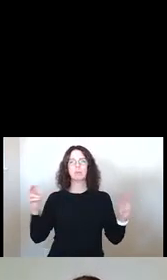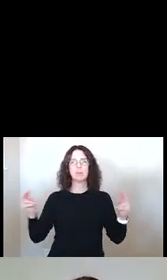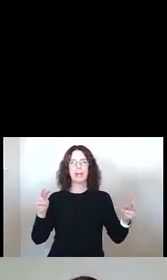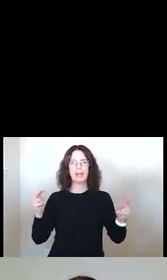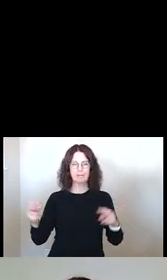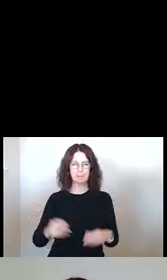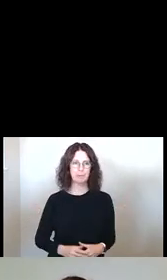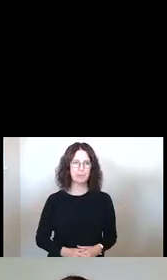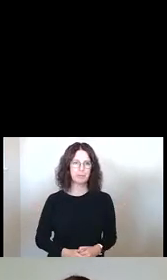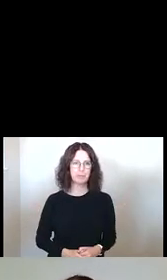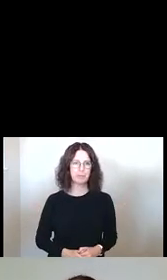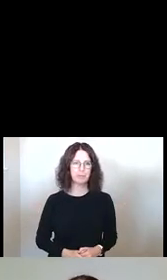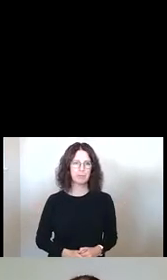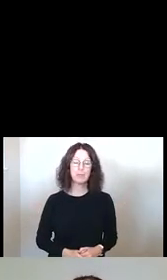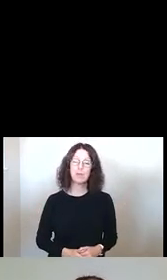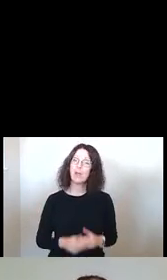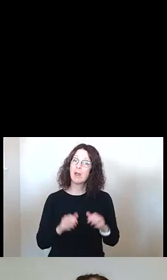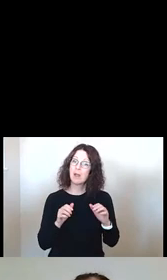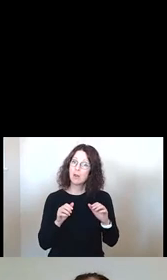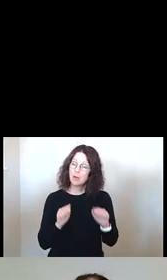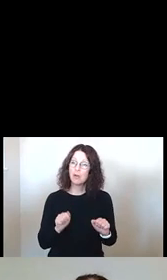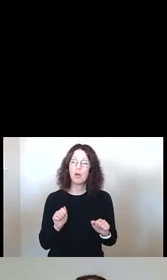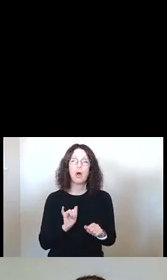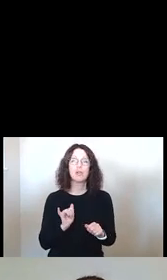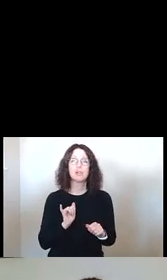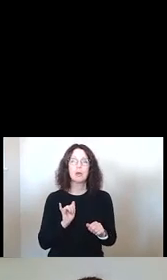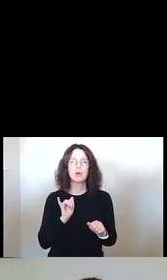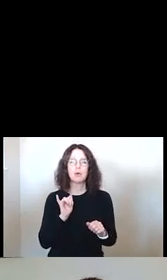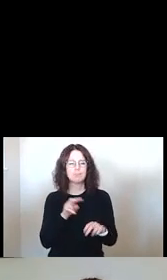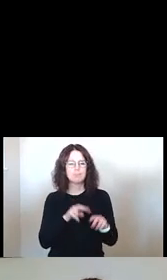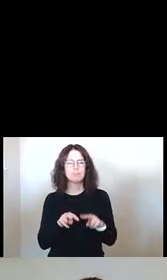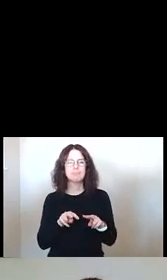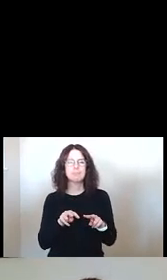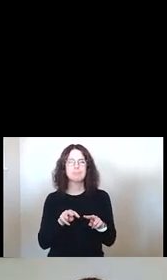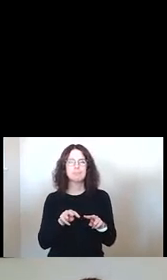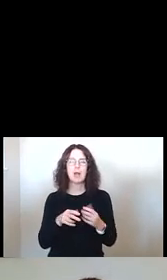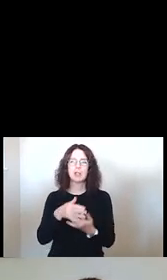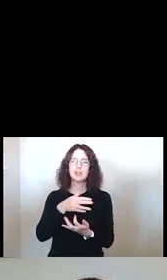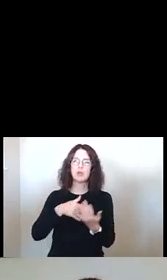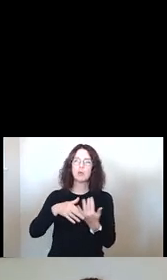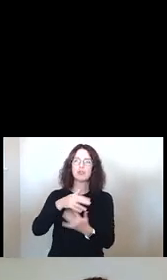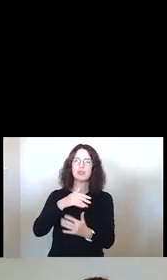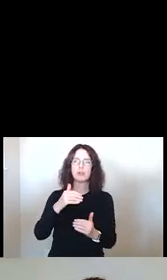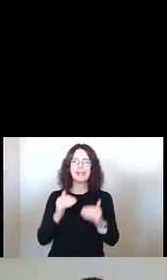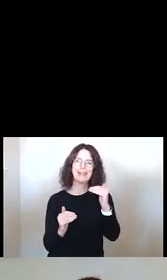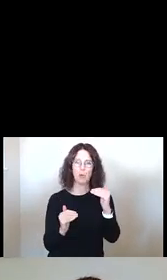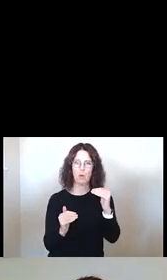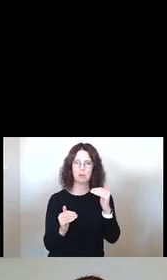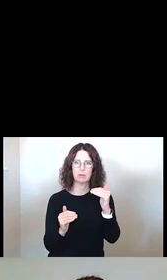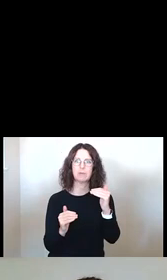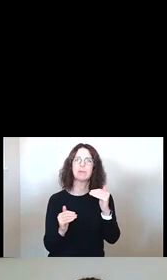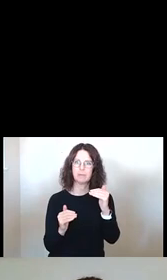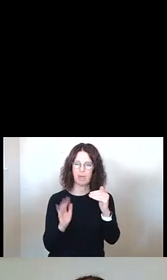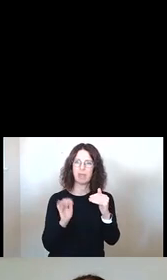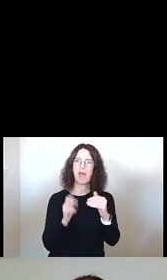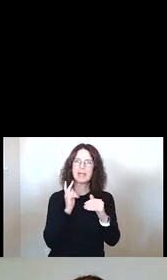And we might also look at social inequality. This tends to be pretty pervasive in that it interacts with and shapes